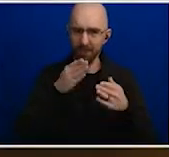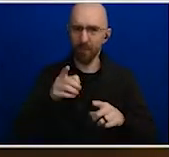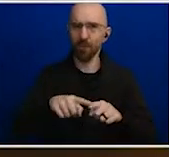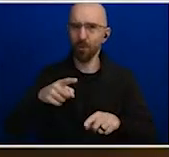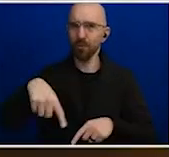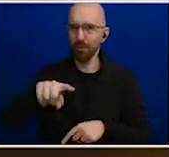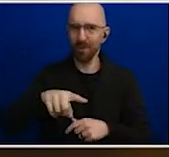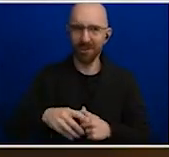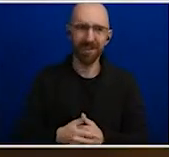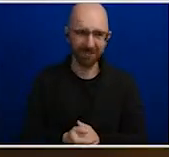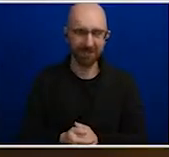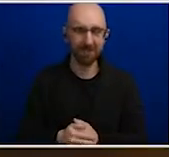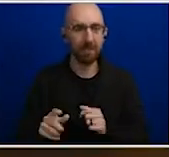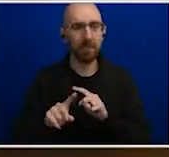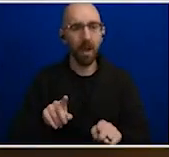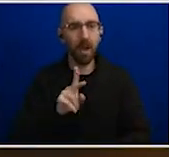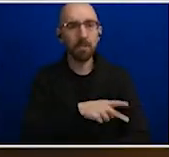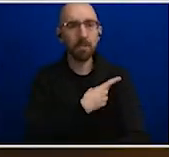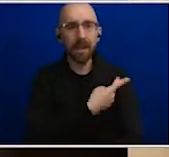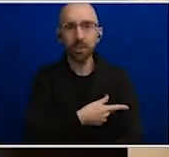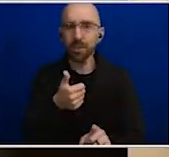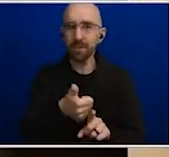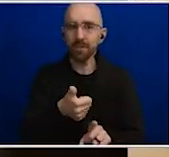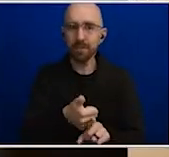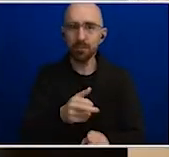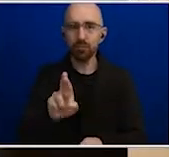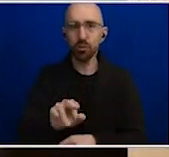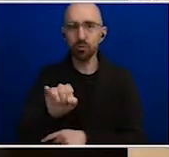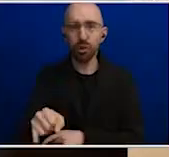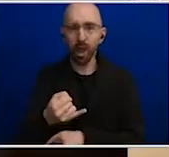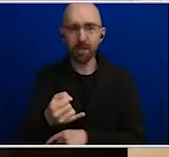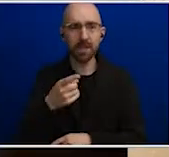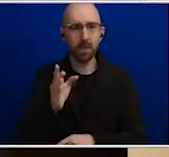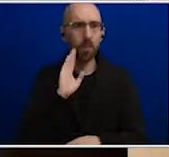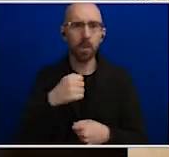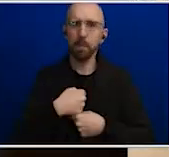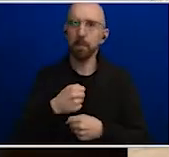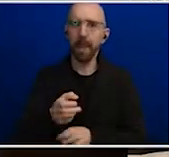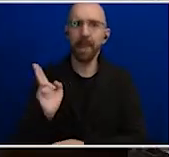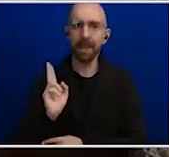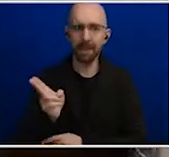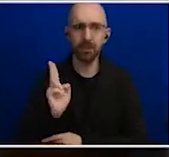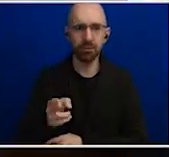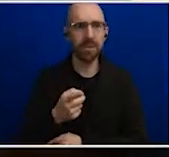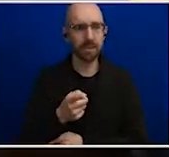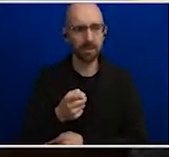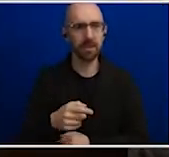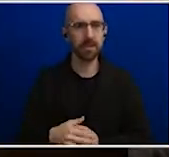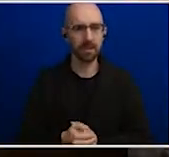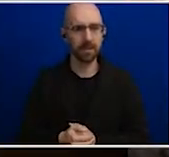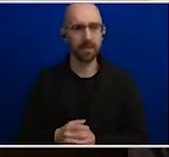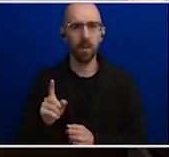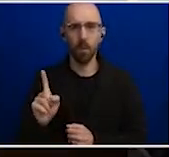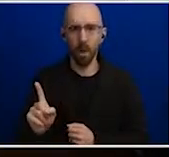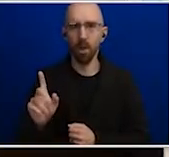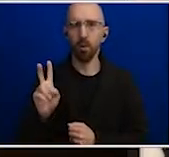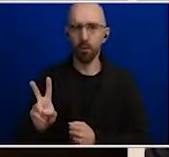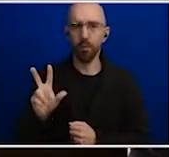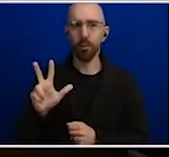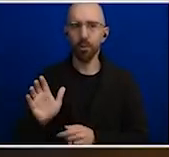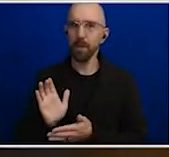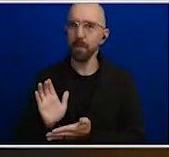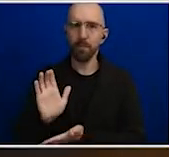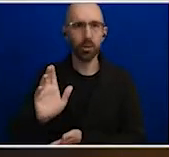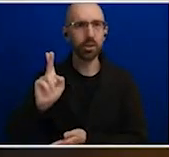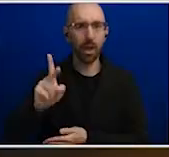that. But patient Richard Johnson is about to make history. 1, 2, 3, push on up. Be stronger. You're